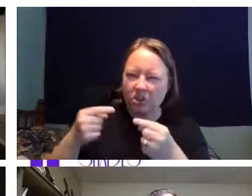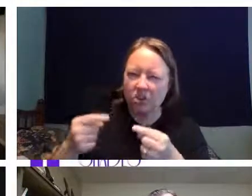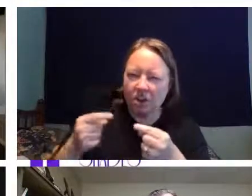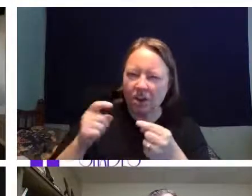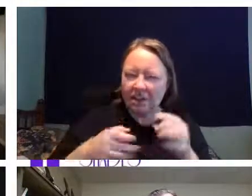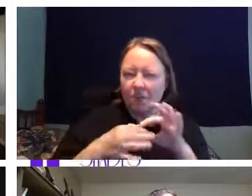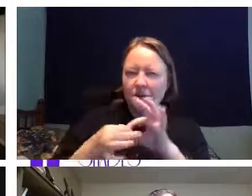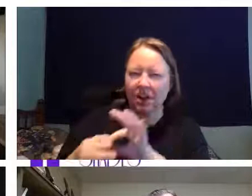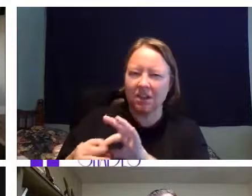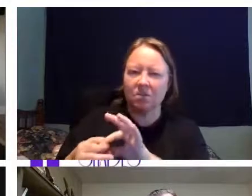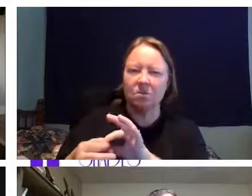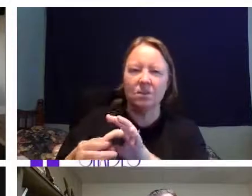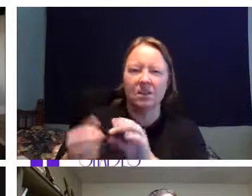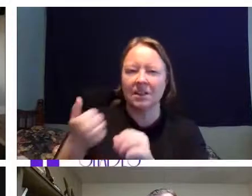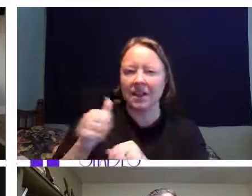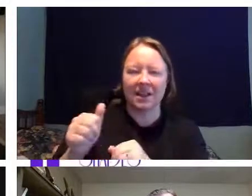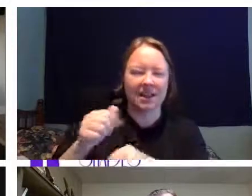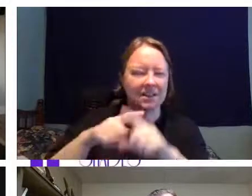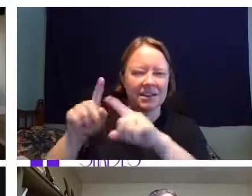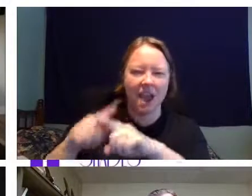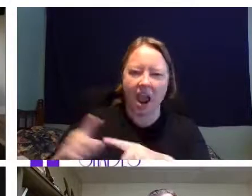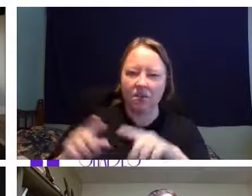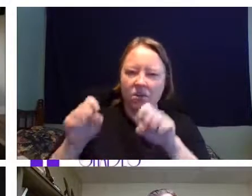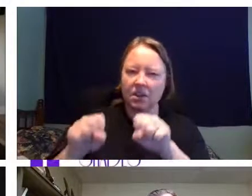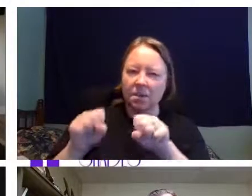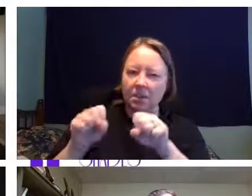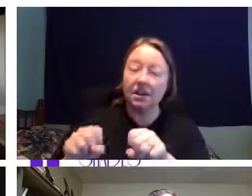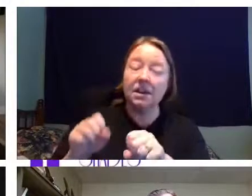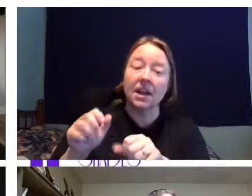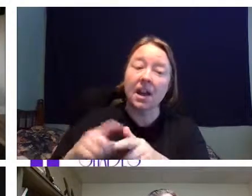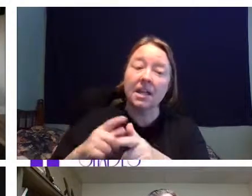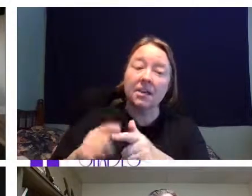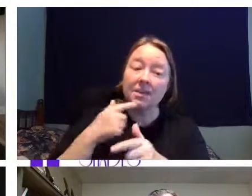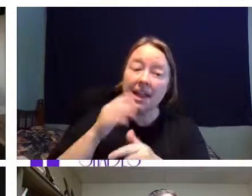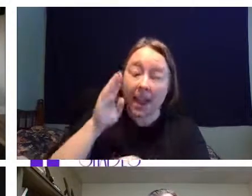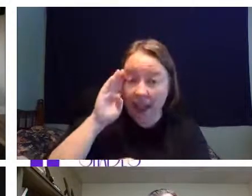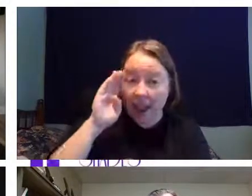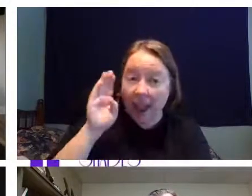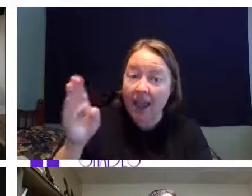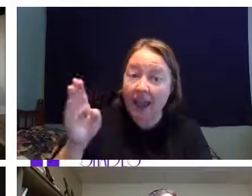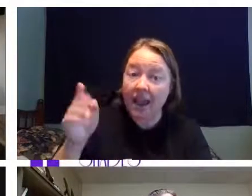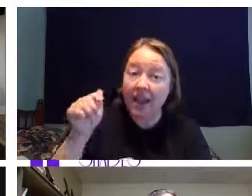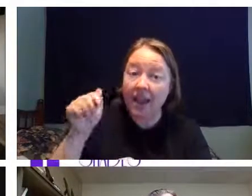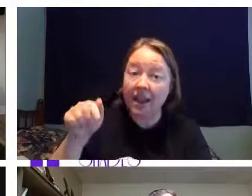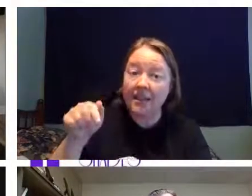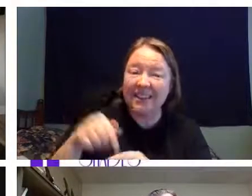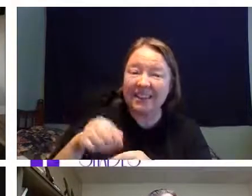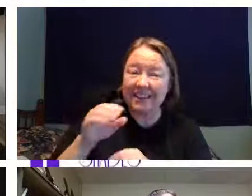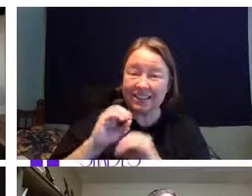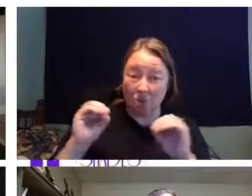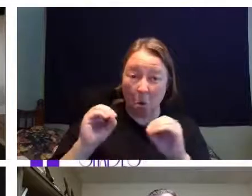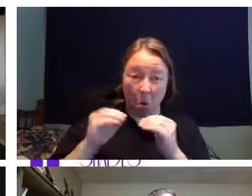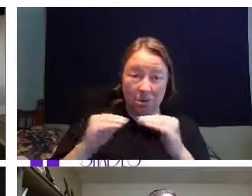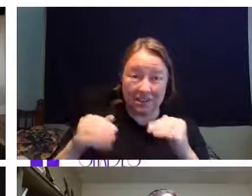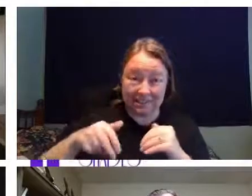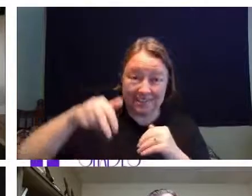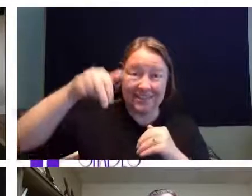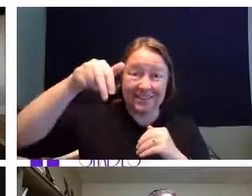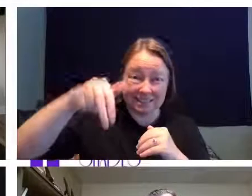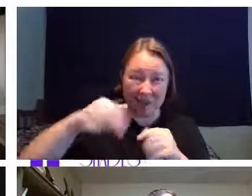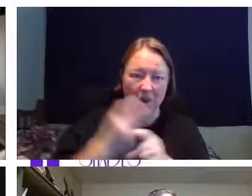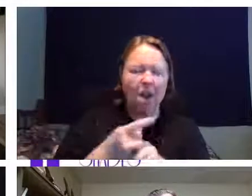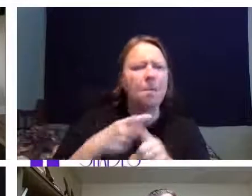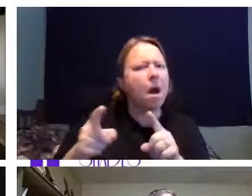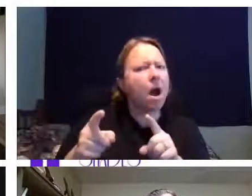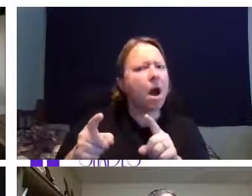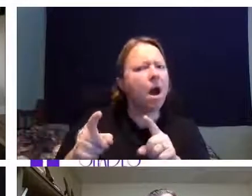relates to any type of diverse ability. And they'll say, hey, this is 0 steps. But guess what? There's a lip